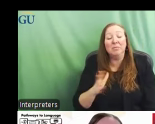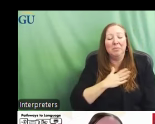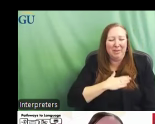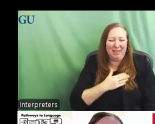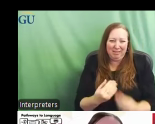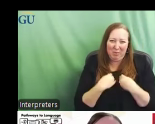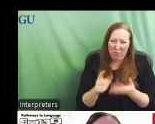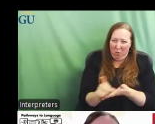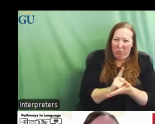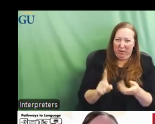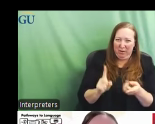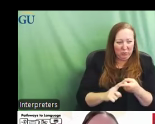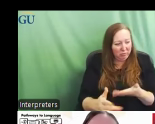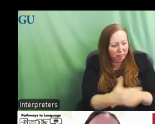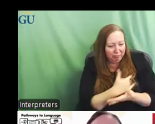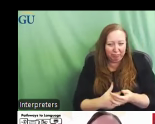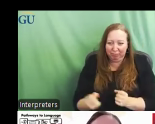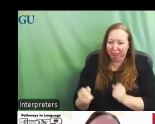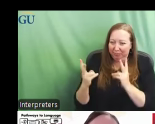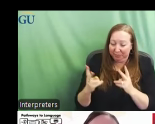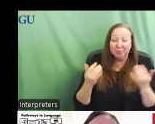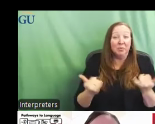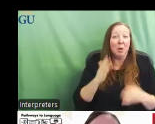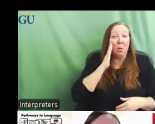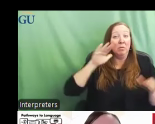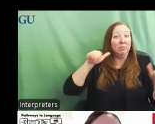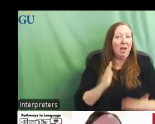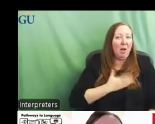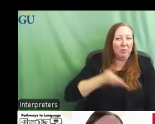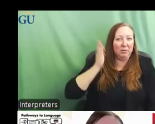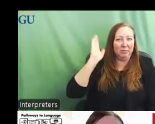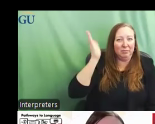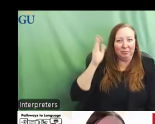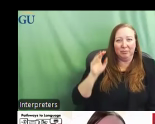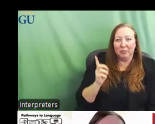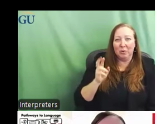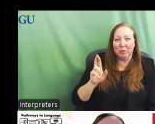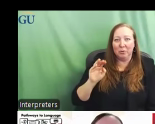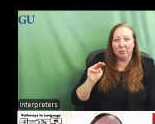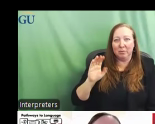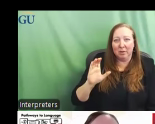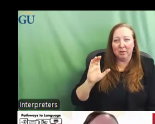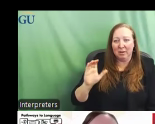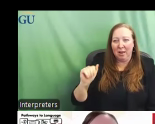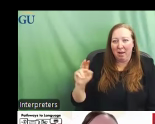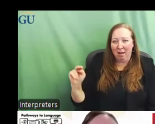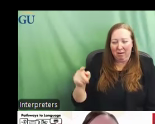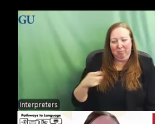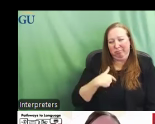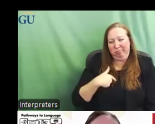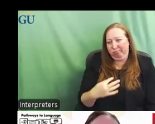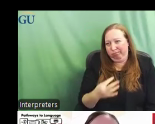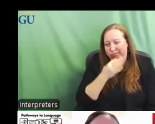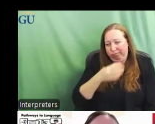And today I will introduce our speaker, Dr. McCann, who brings a wealth of knowledge to our session. Dr. McCann is a